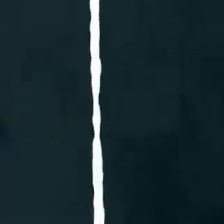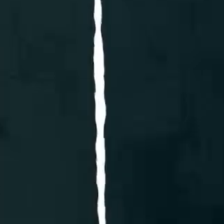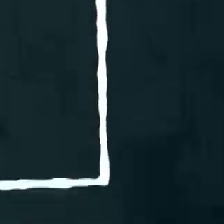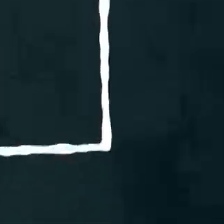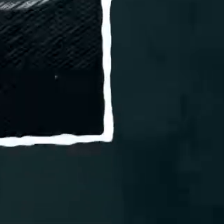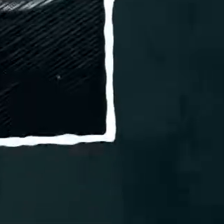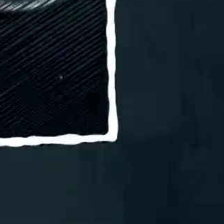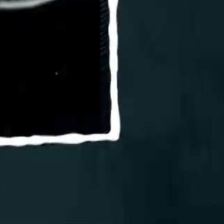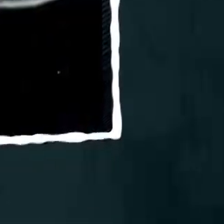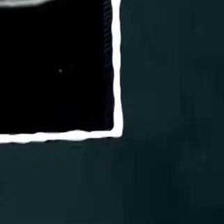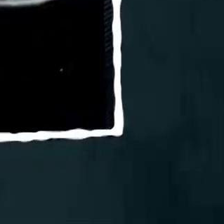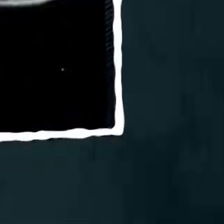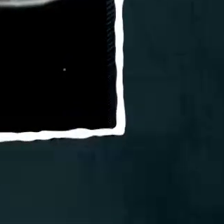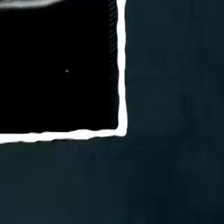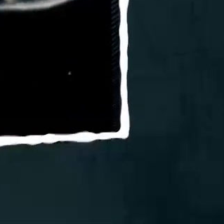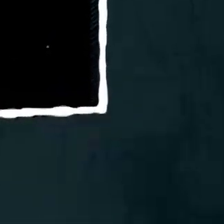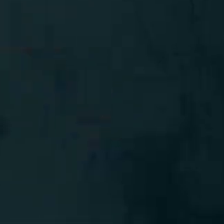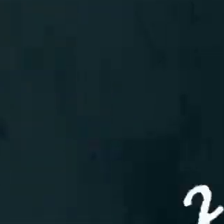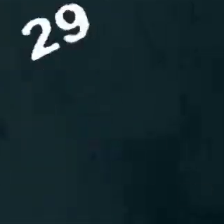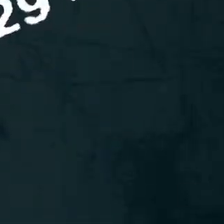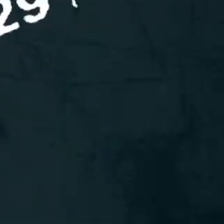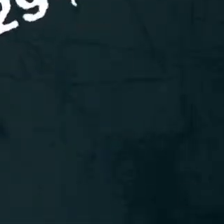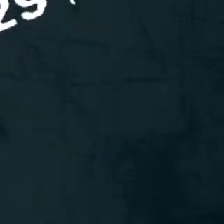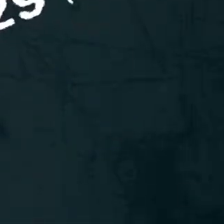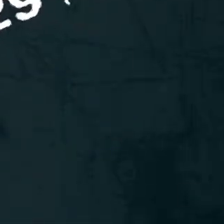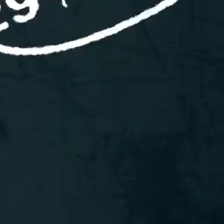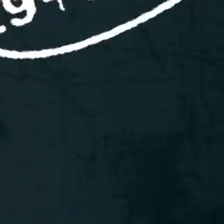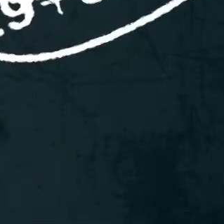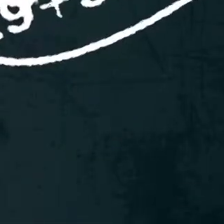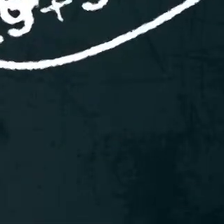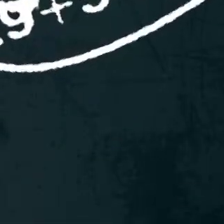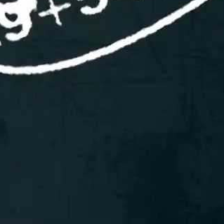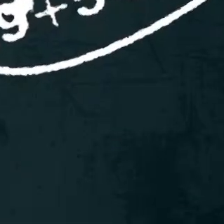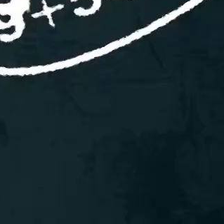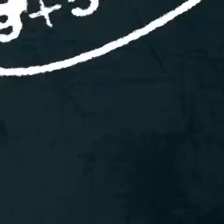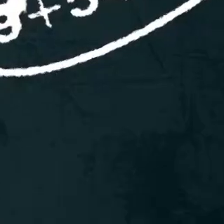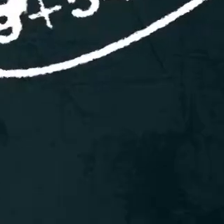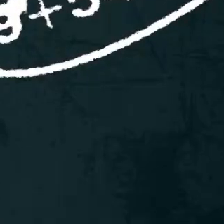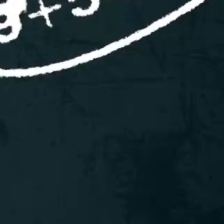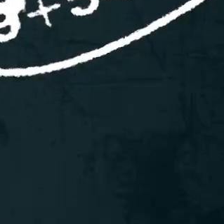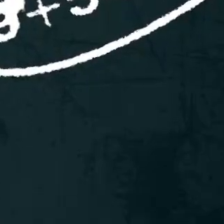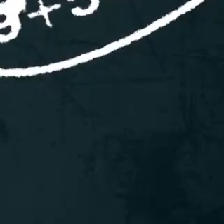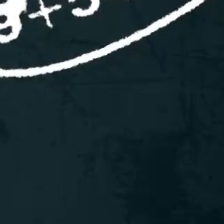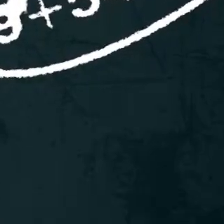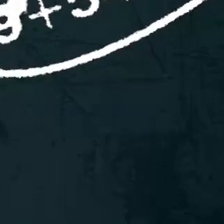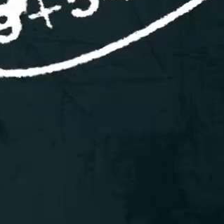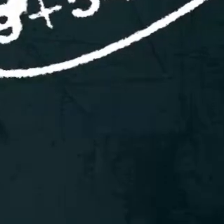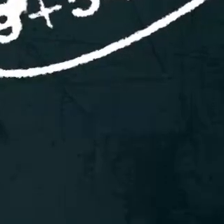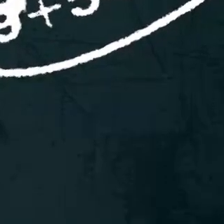Welcome to Study Time, a televised home learning program produced by Rwanda Basic Education